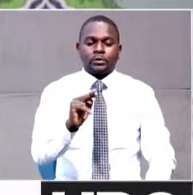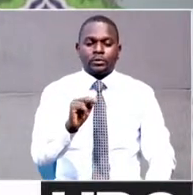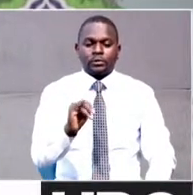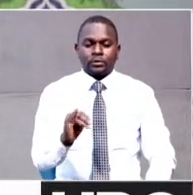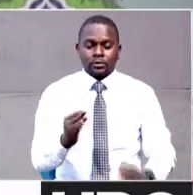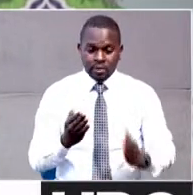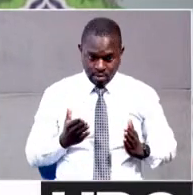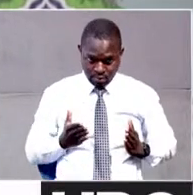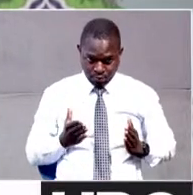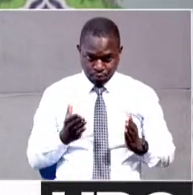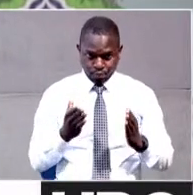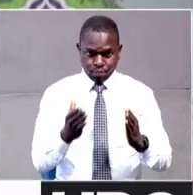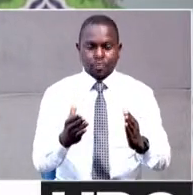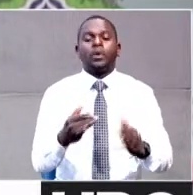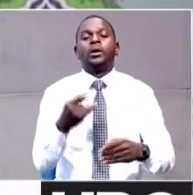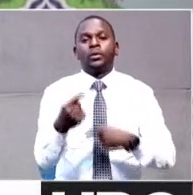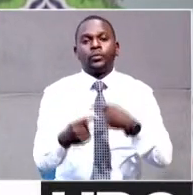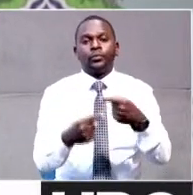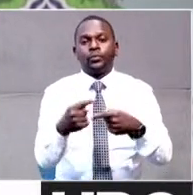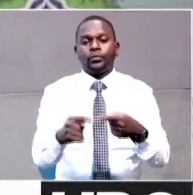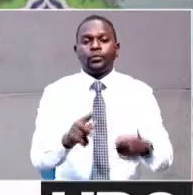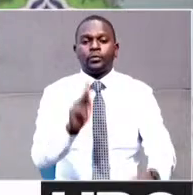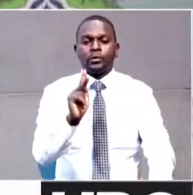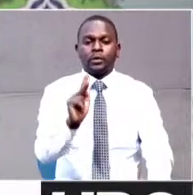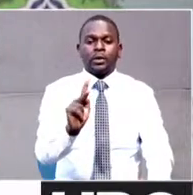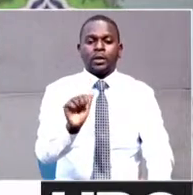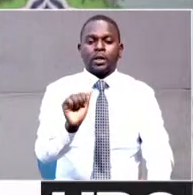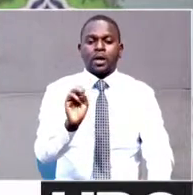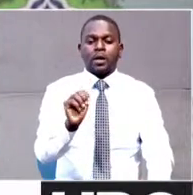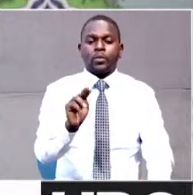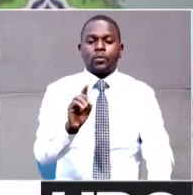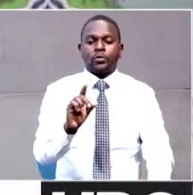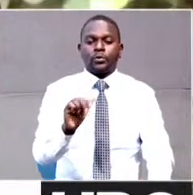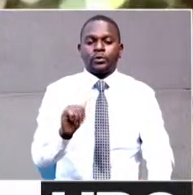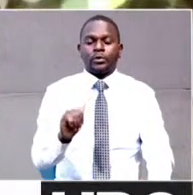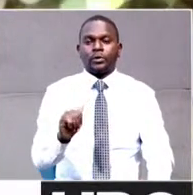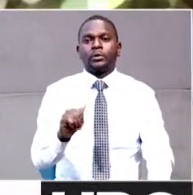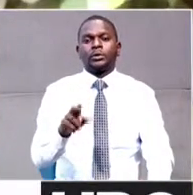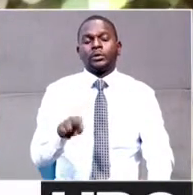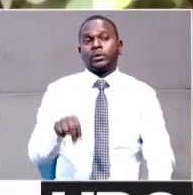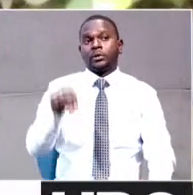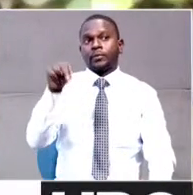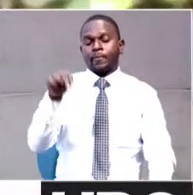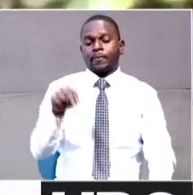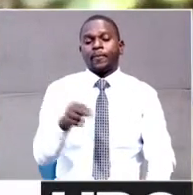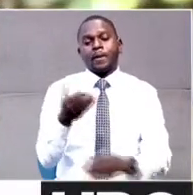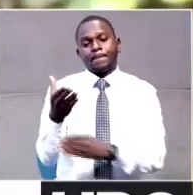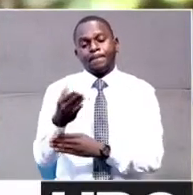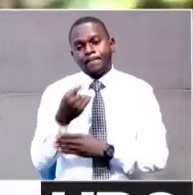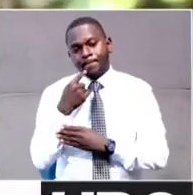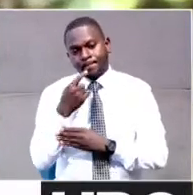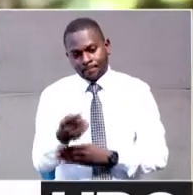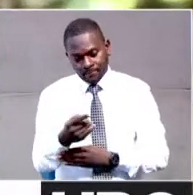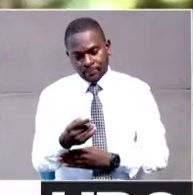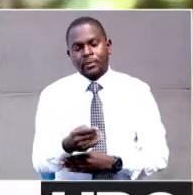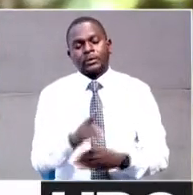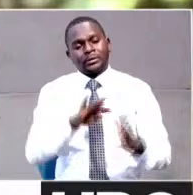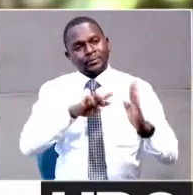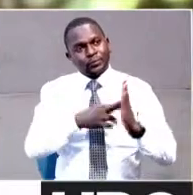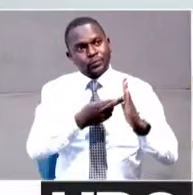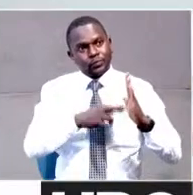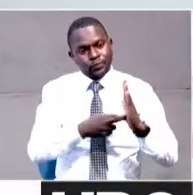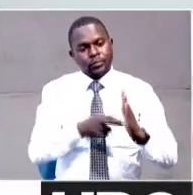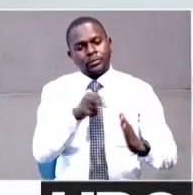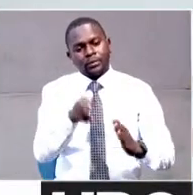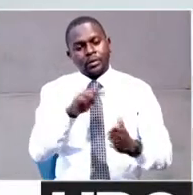stretch that continues from Kamudin to Elegu in the north. Echoru says strict conditions attached to